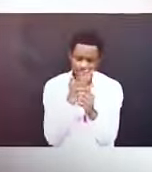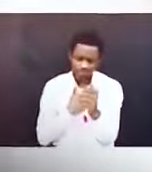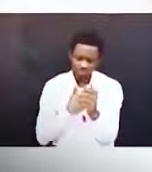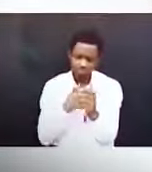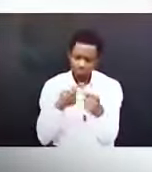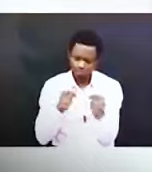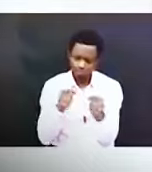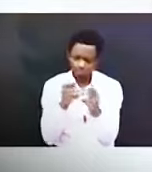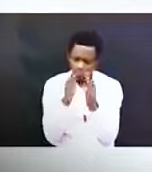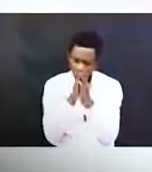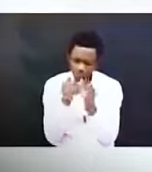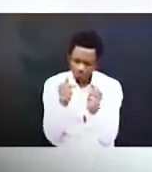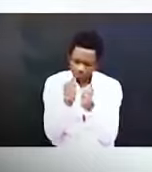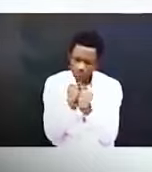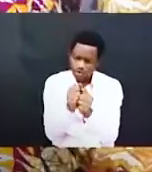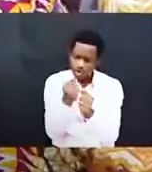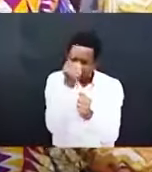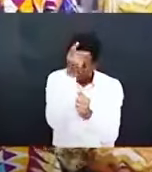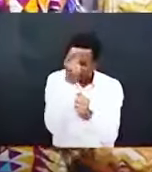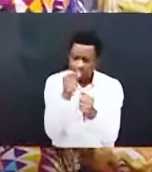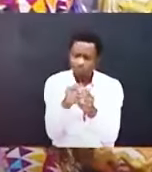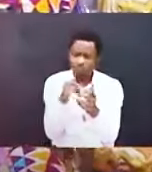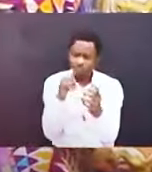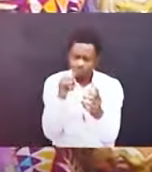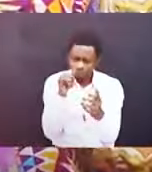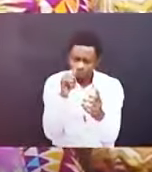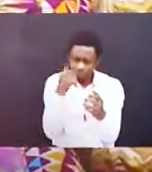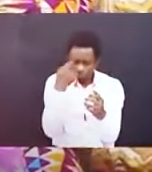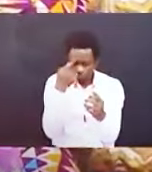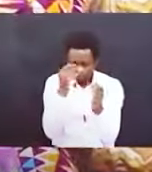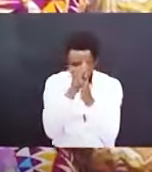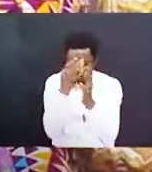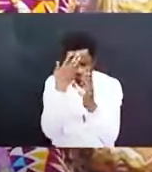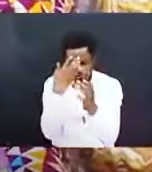Pray with your understanding so that you know that today I prayed about this.